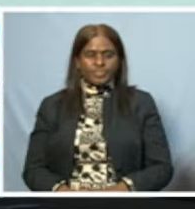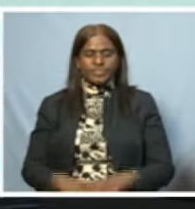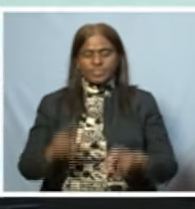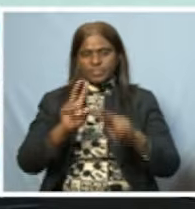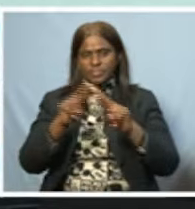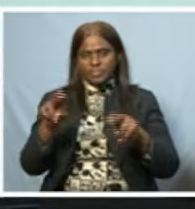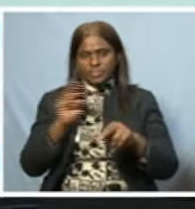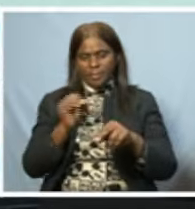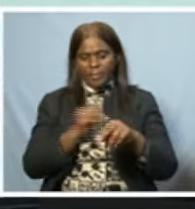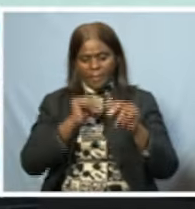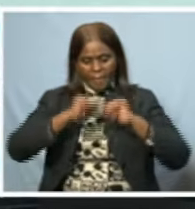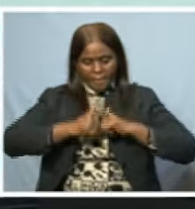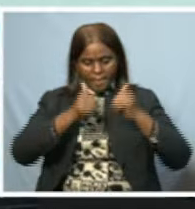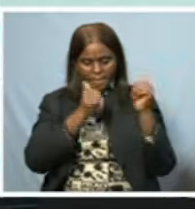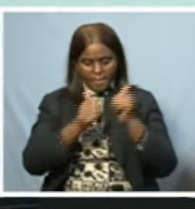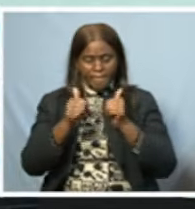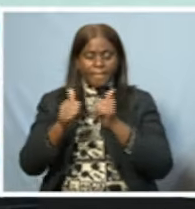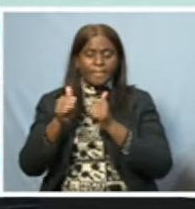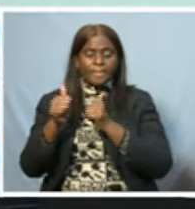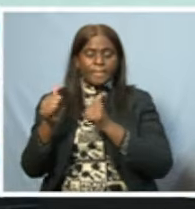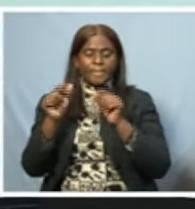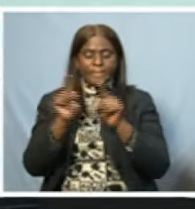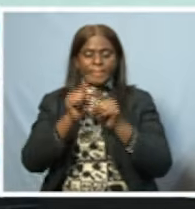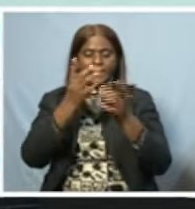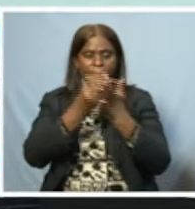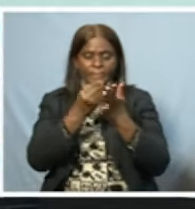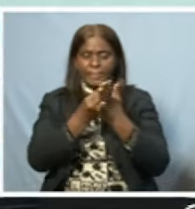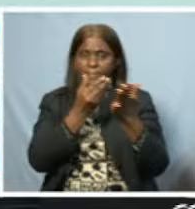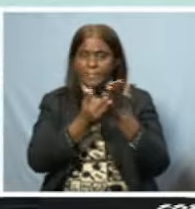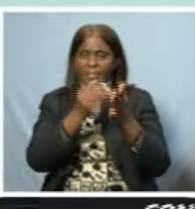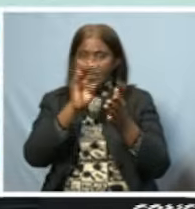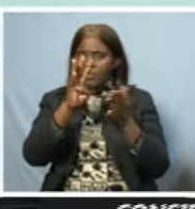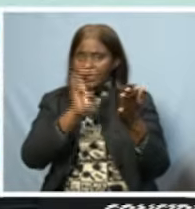Chair, our action, an amount of